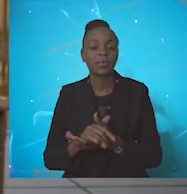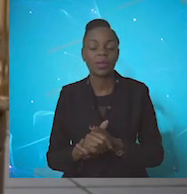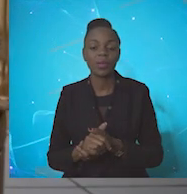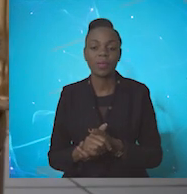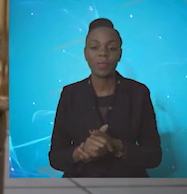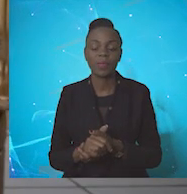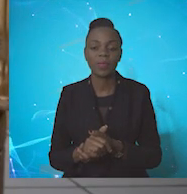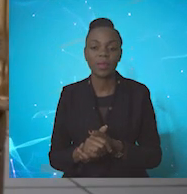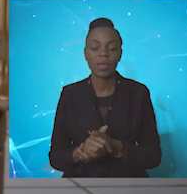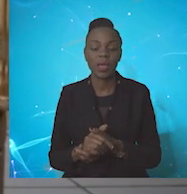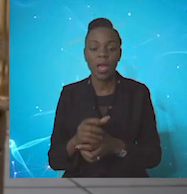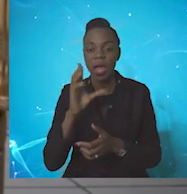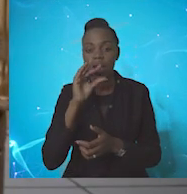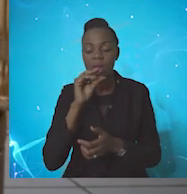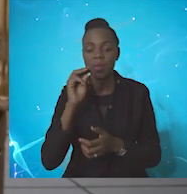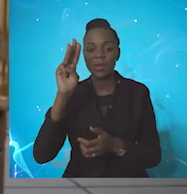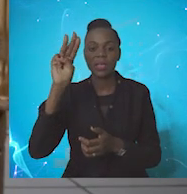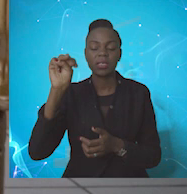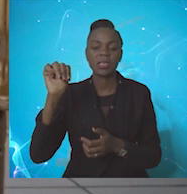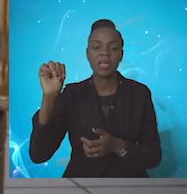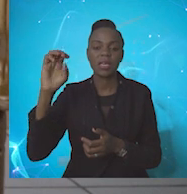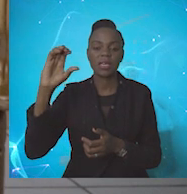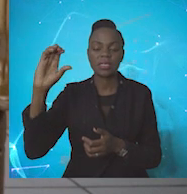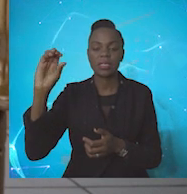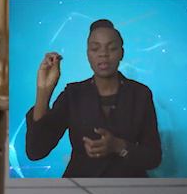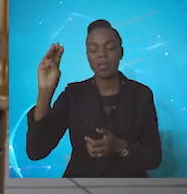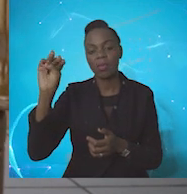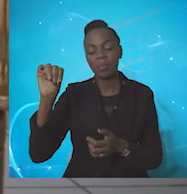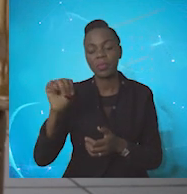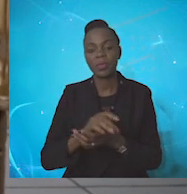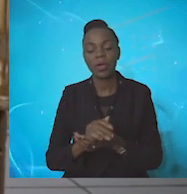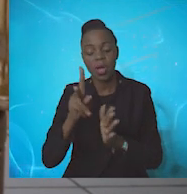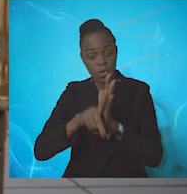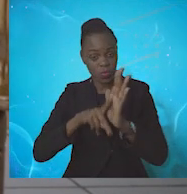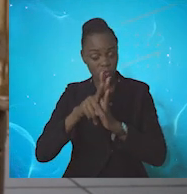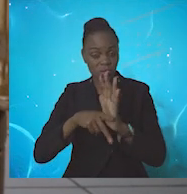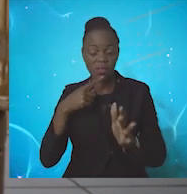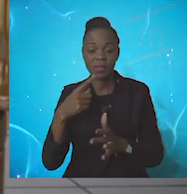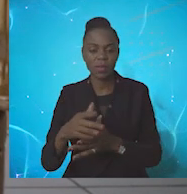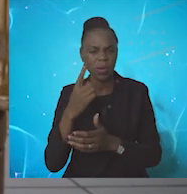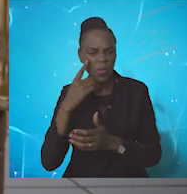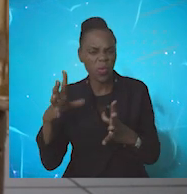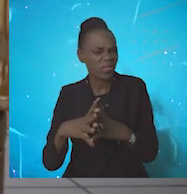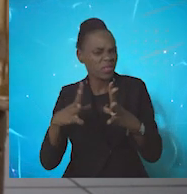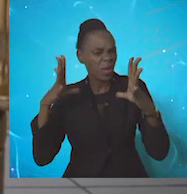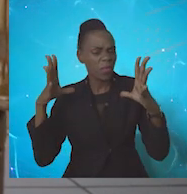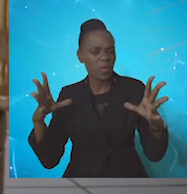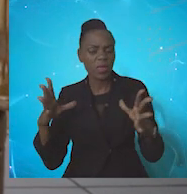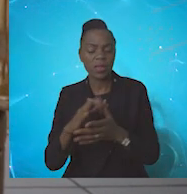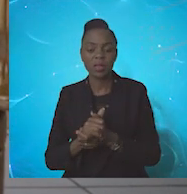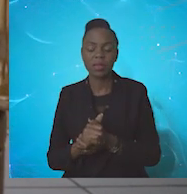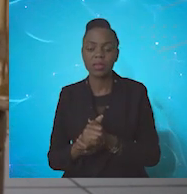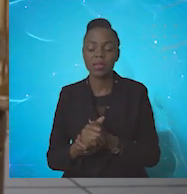meningitis. The podula wake mate share CM. Okay. So on the project imene ikona zambiliza